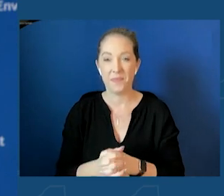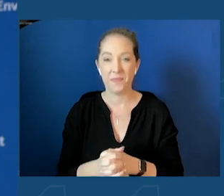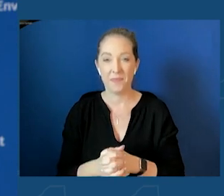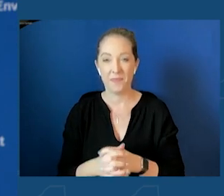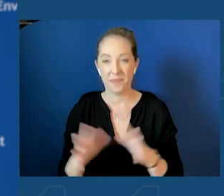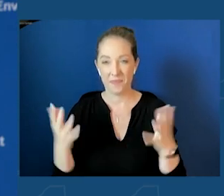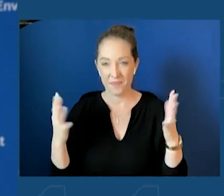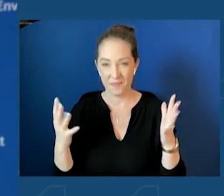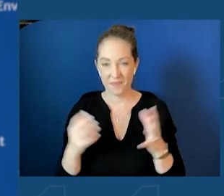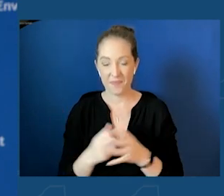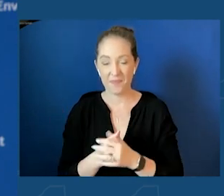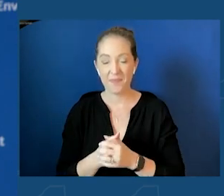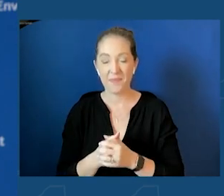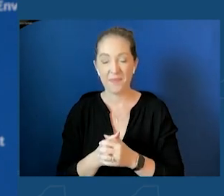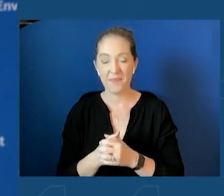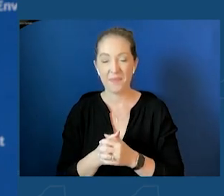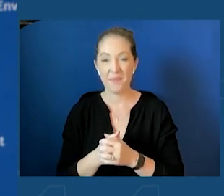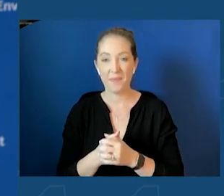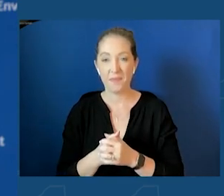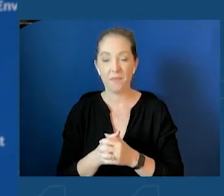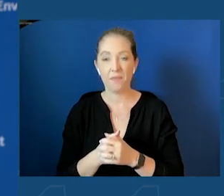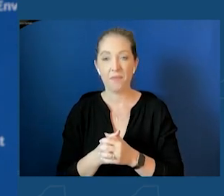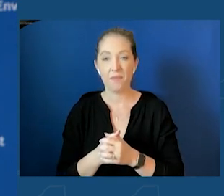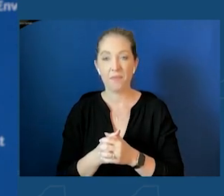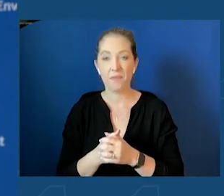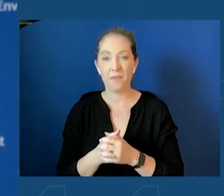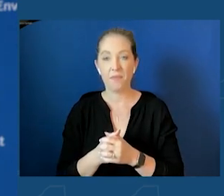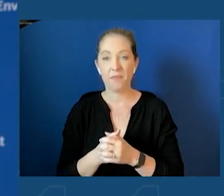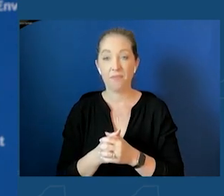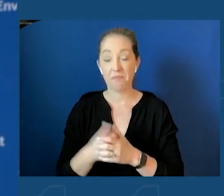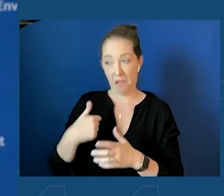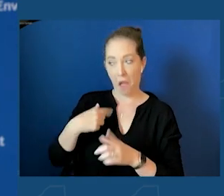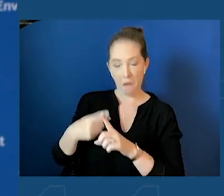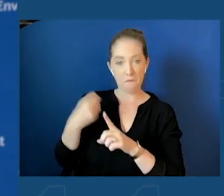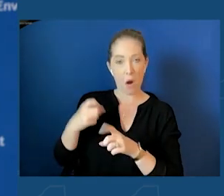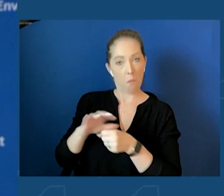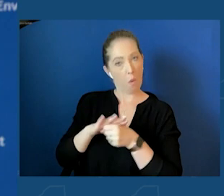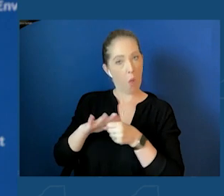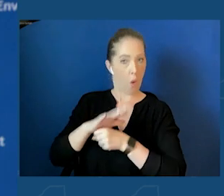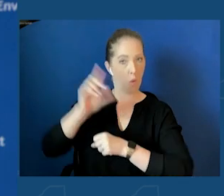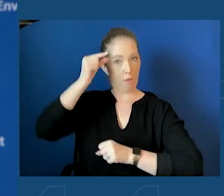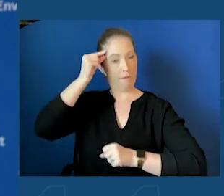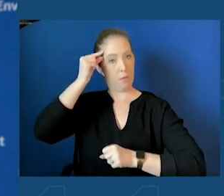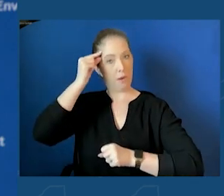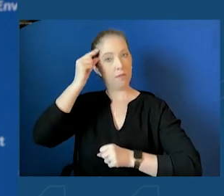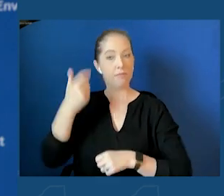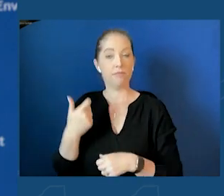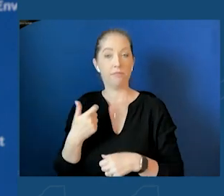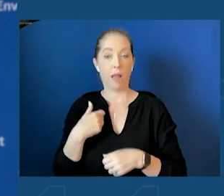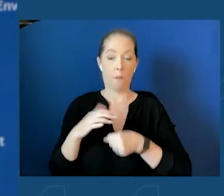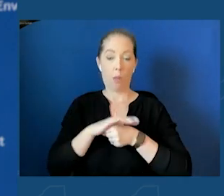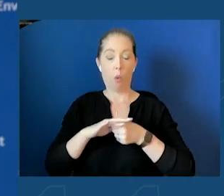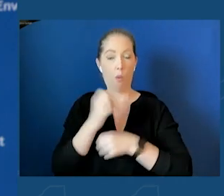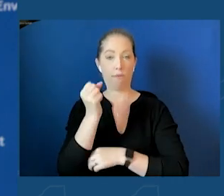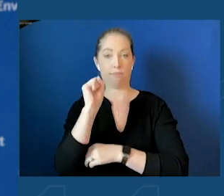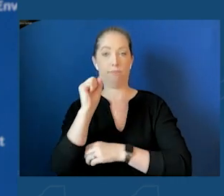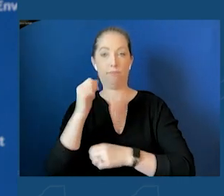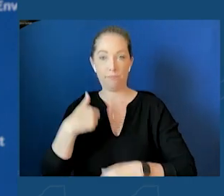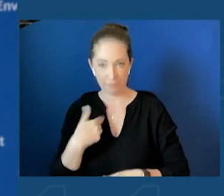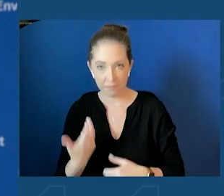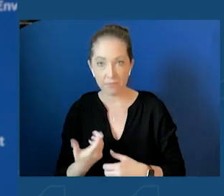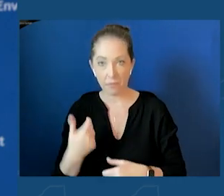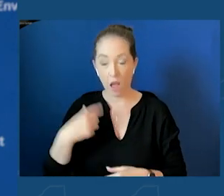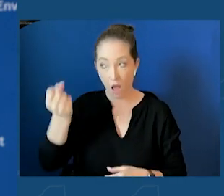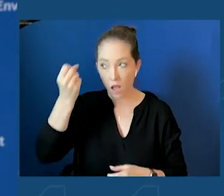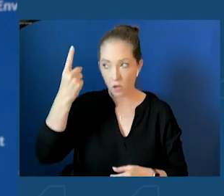Because coming out of local government and being a local activist, I understand how important it is to listen to people on the